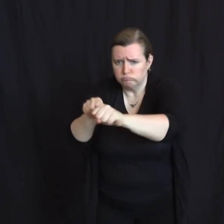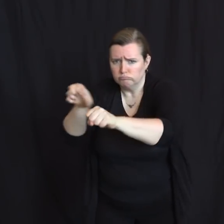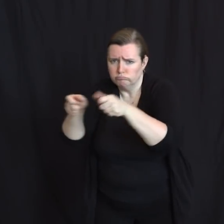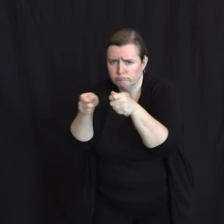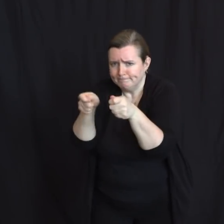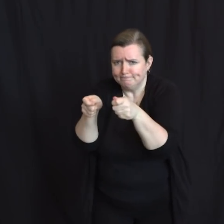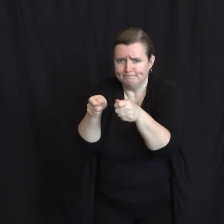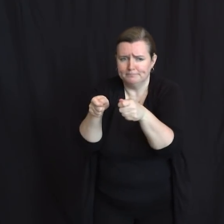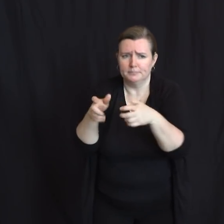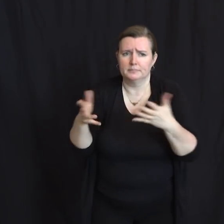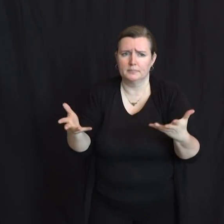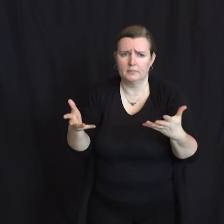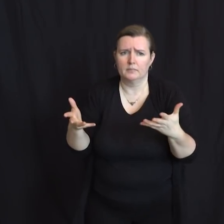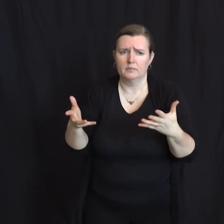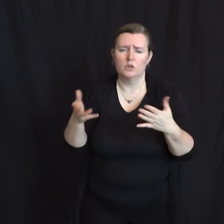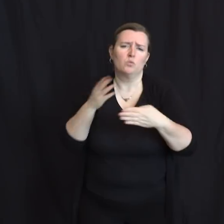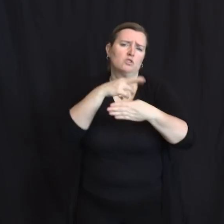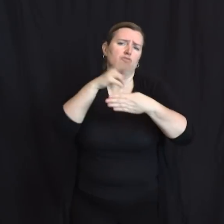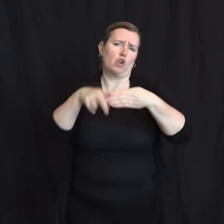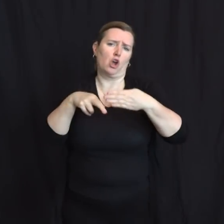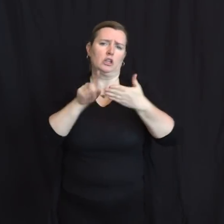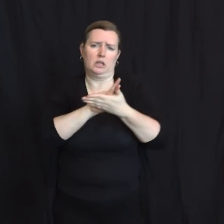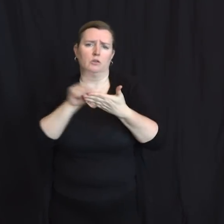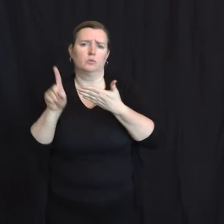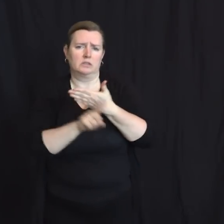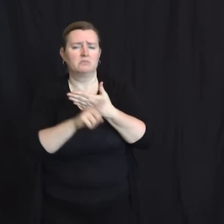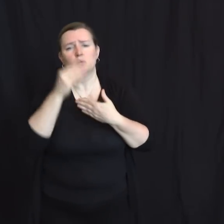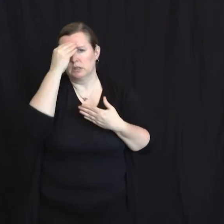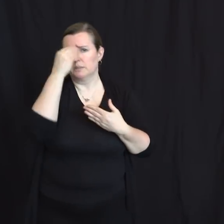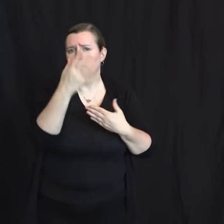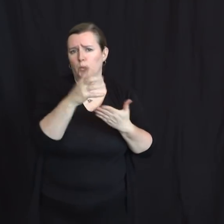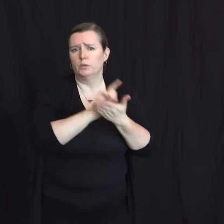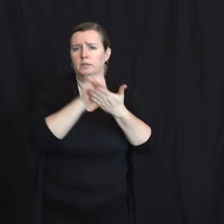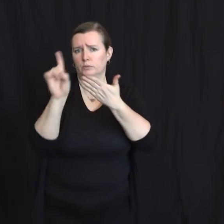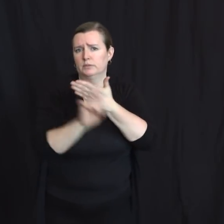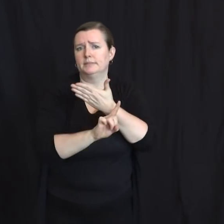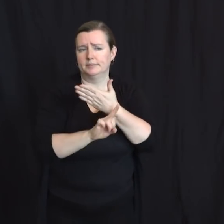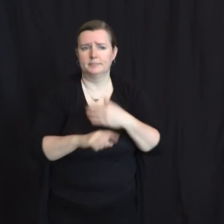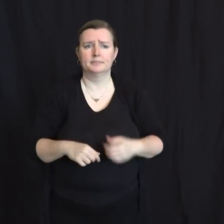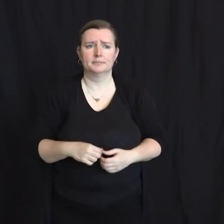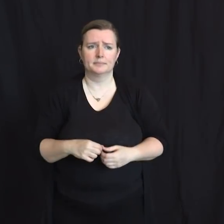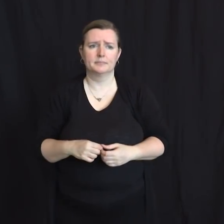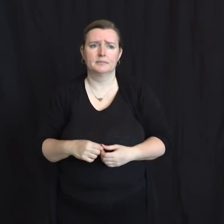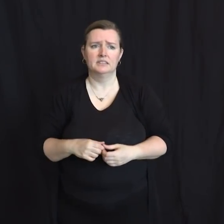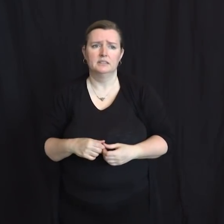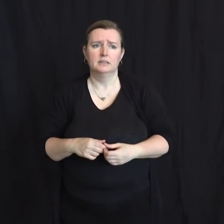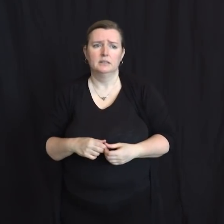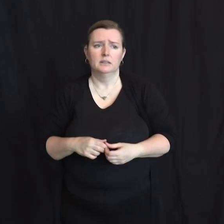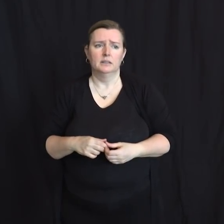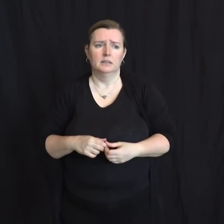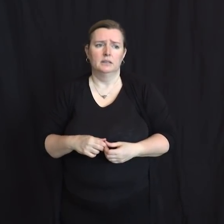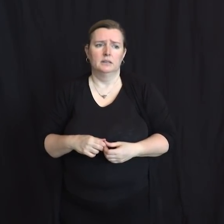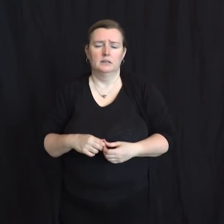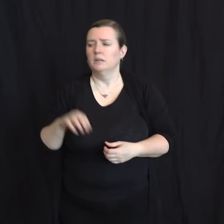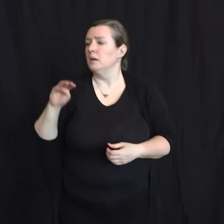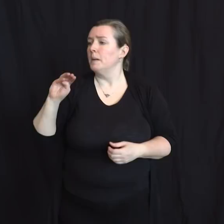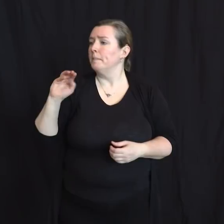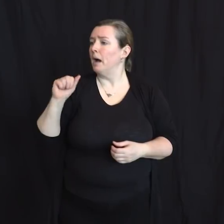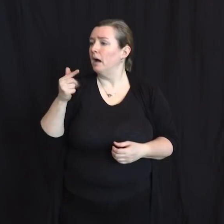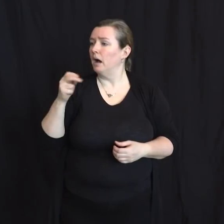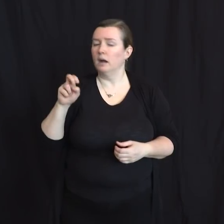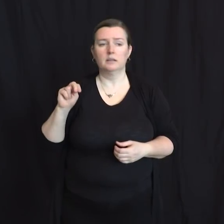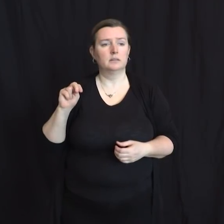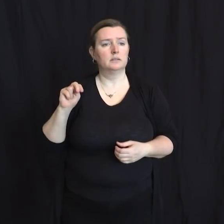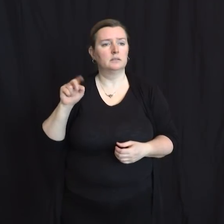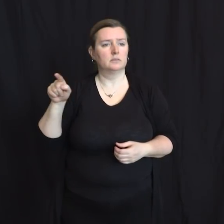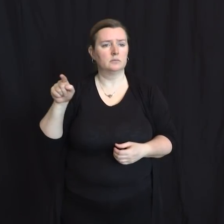results next week. Mahan is in my ear and wants me to clarify to your question, and I think, Matt,